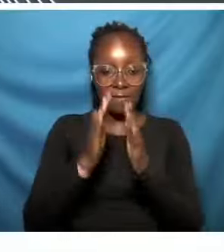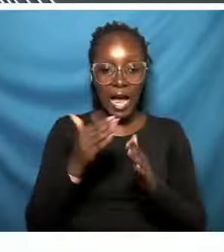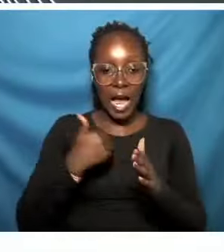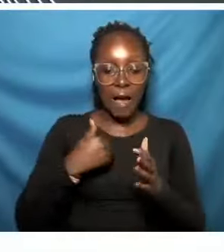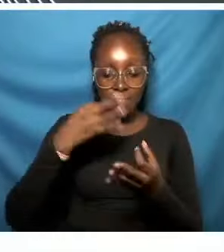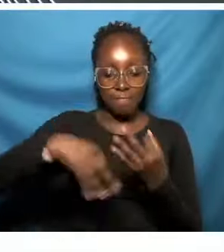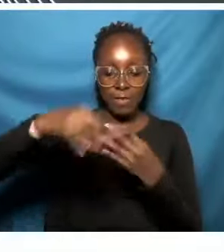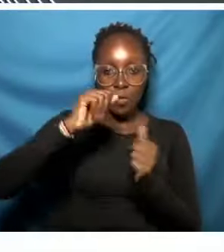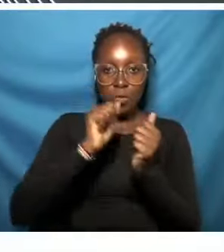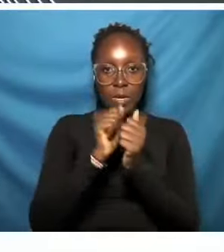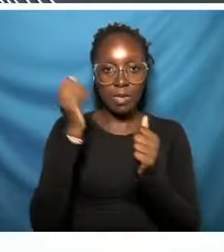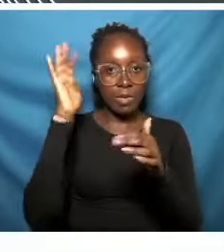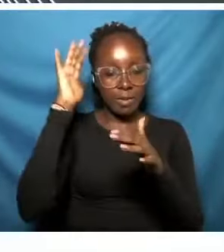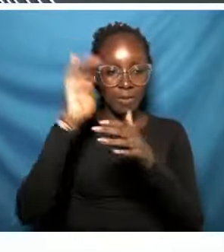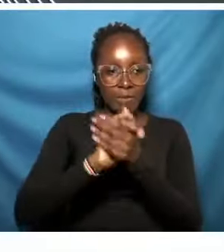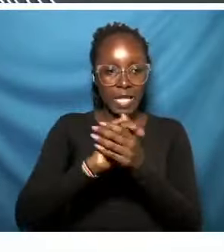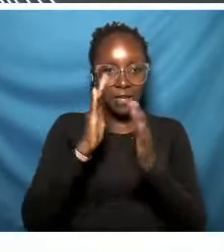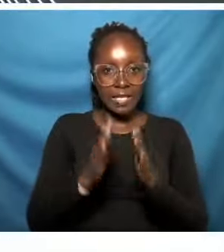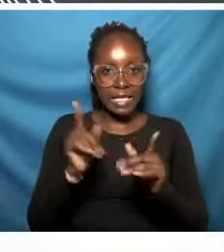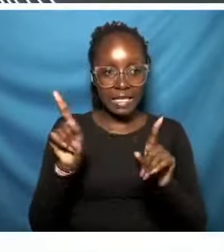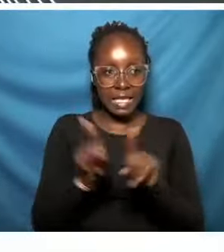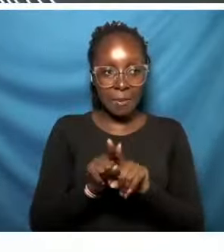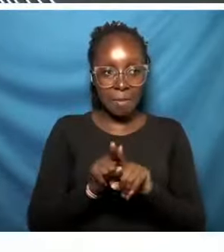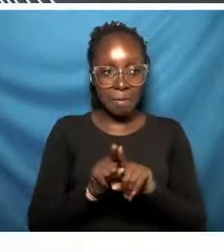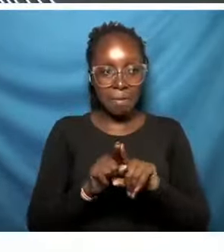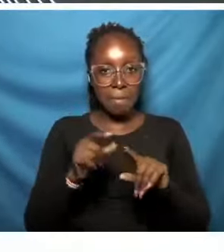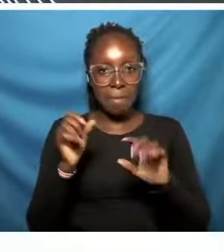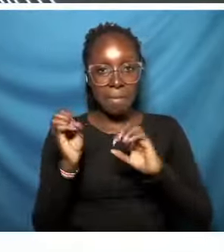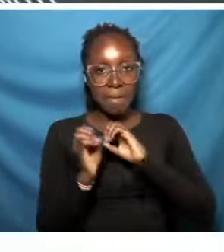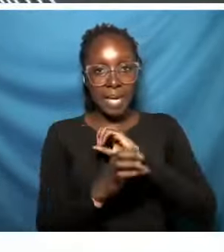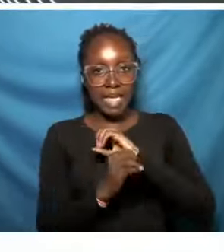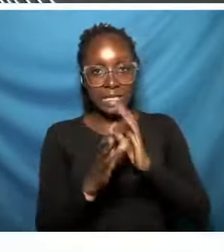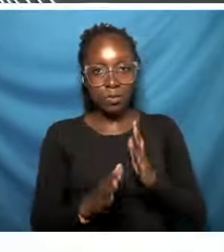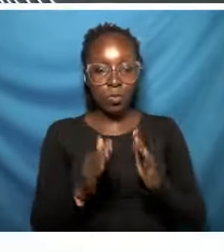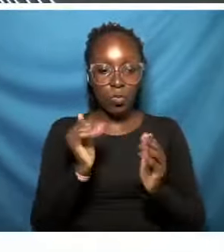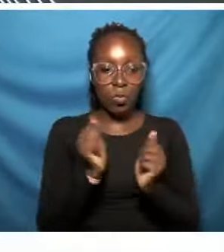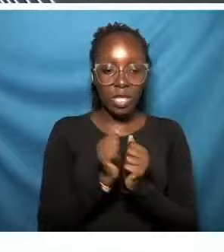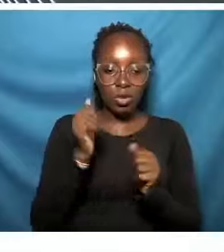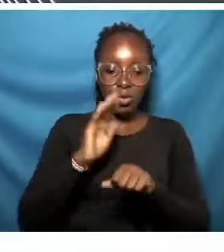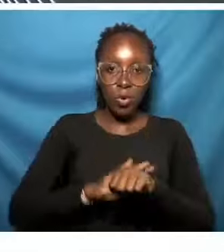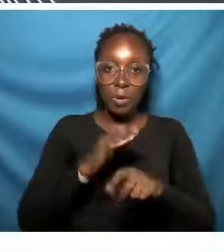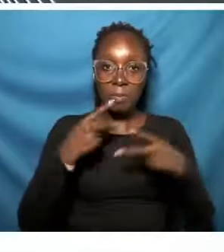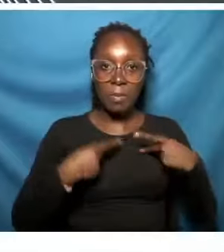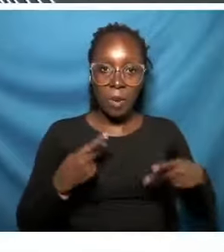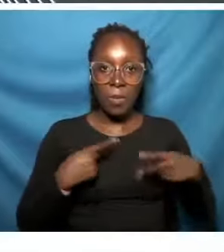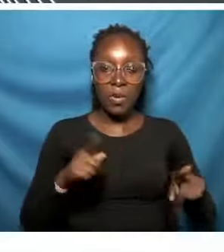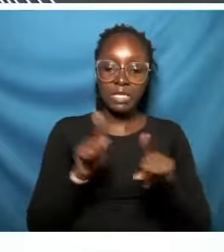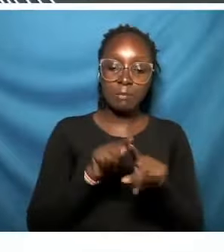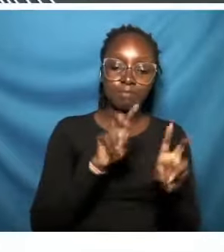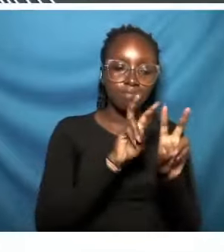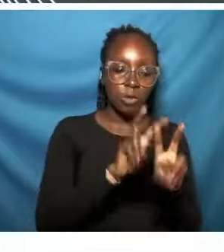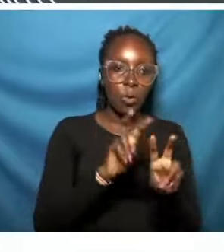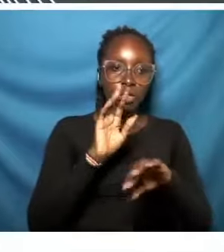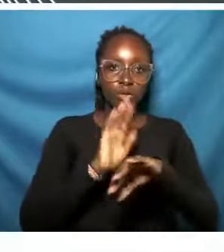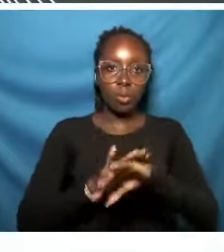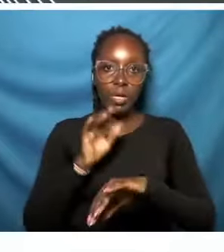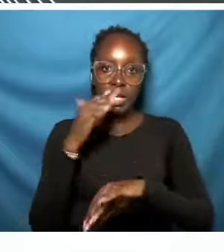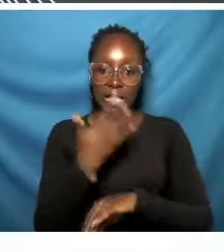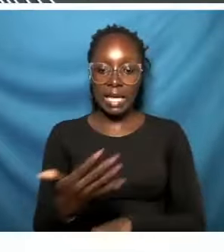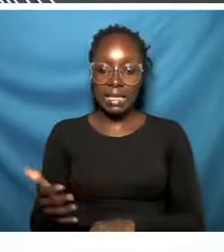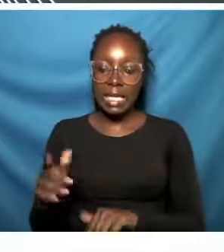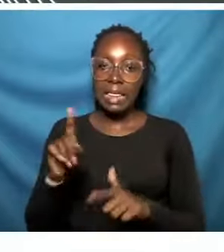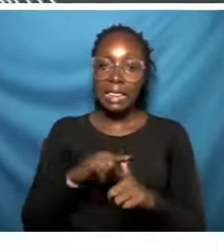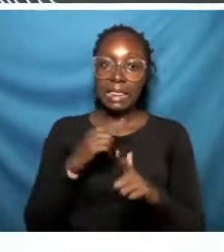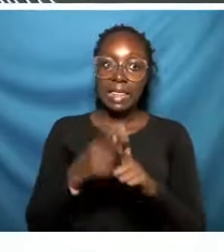I'm being mentored by other people, I watch good things, then the self in me that will flourish is the new